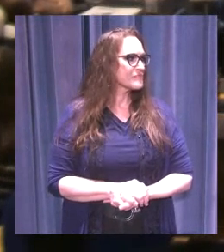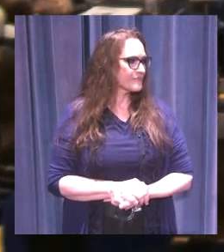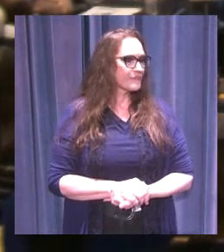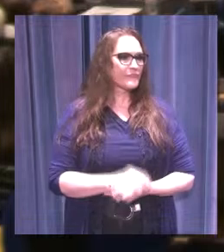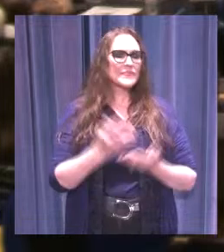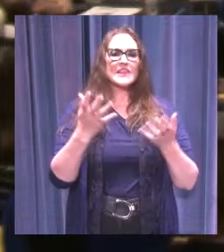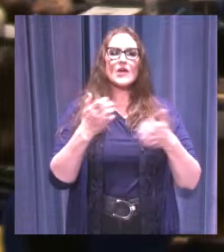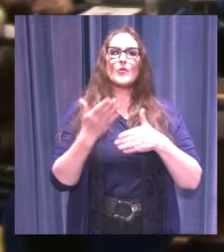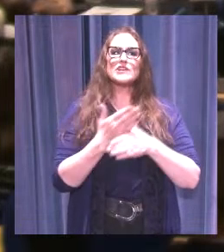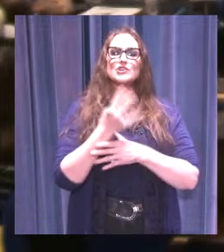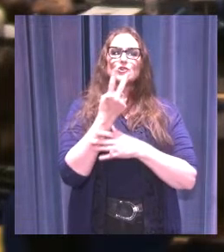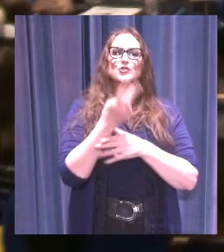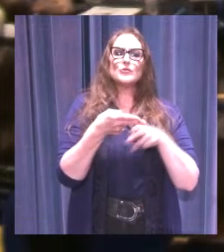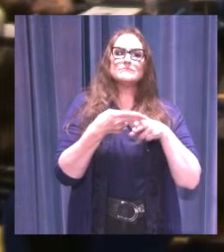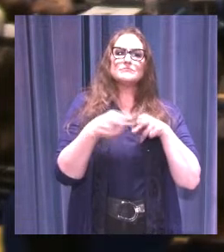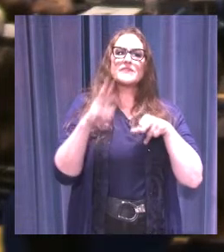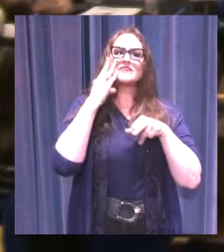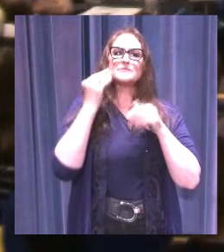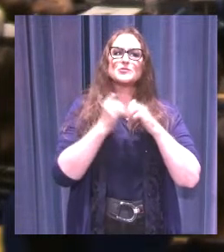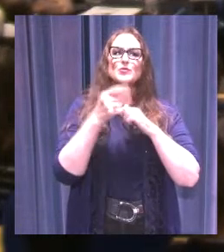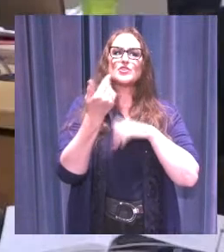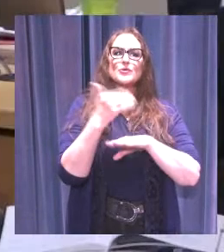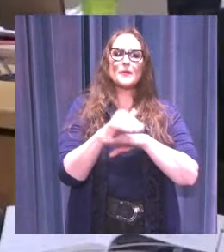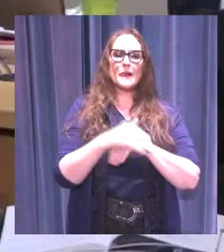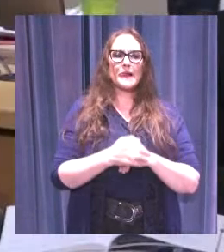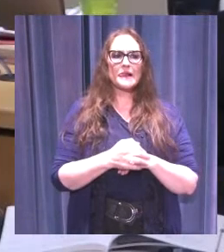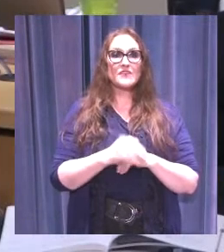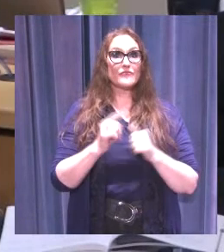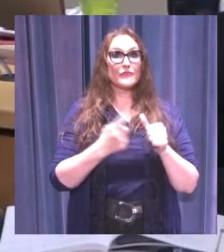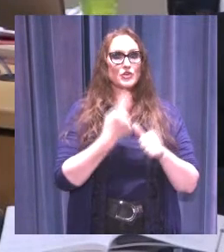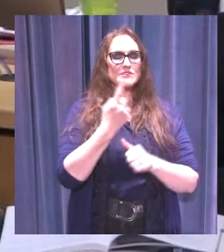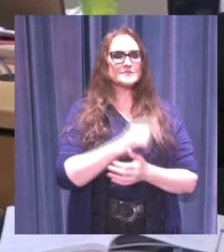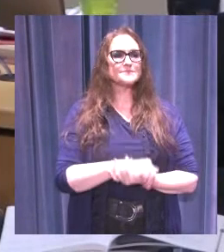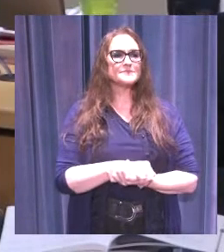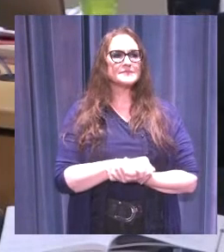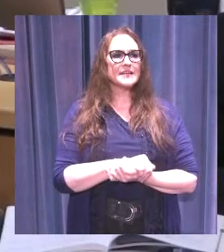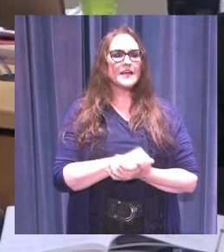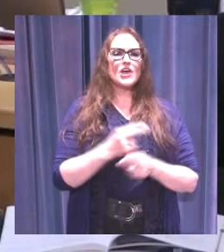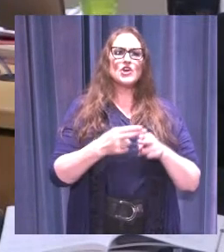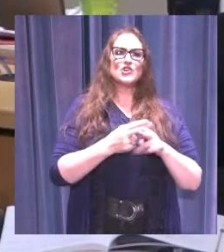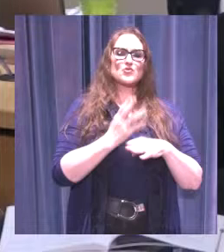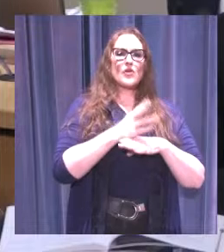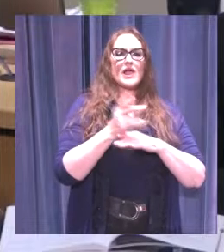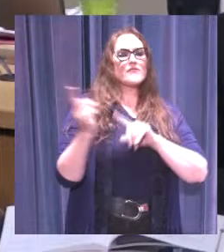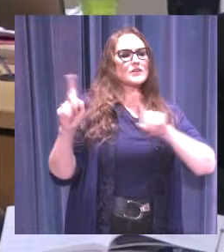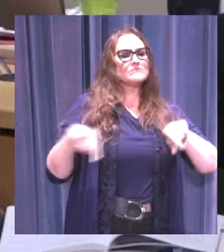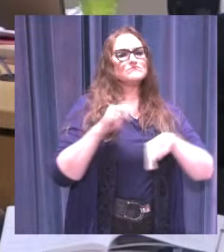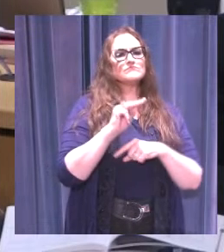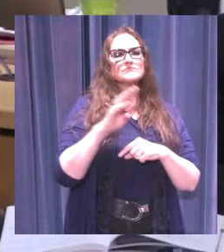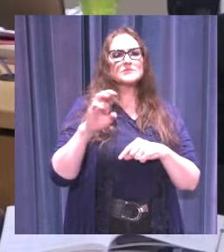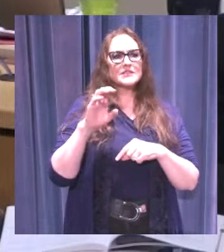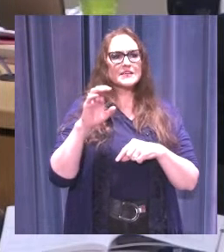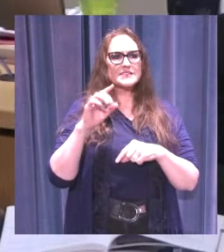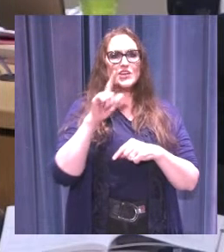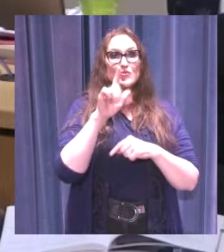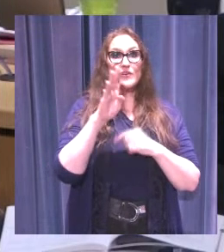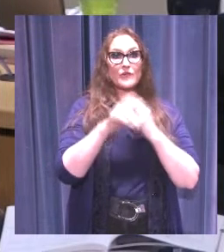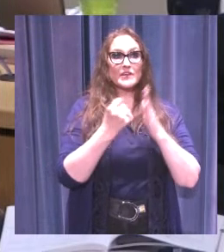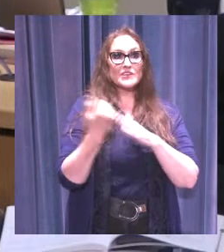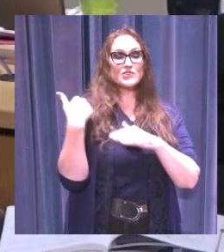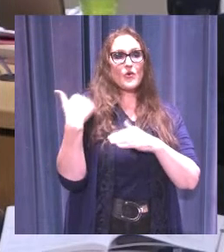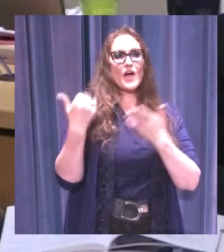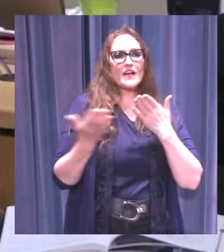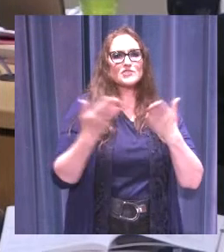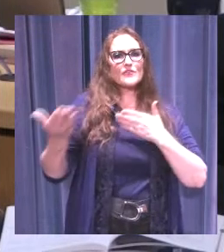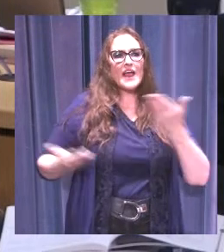I want to share 2 brief experiences with you this evening. Here's the first. Shortly after I came to MCC 24 years ago, I served on a